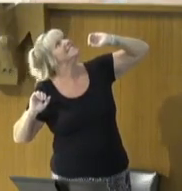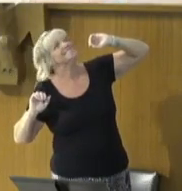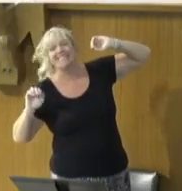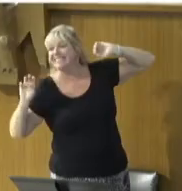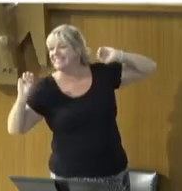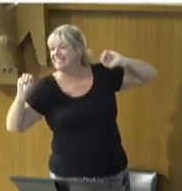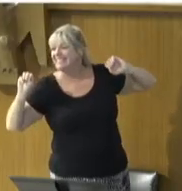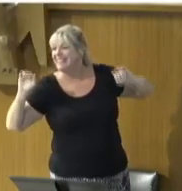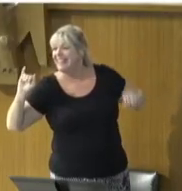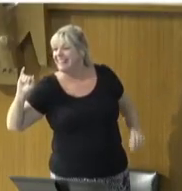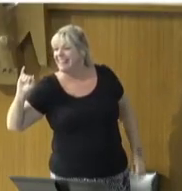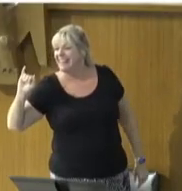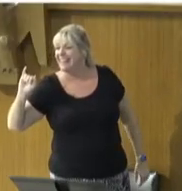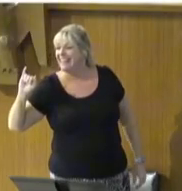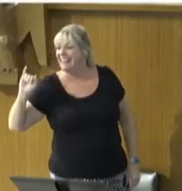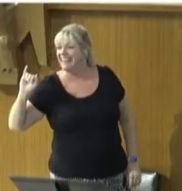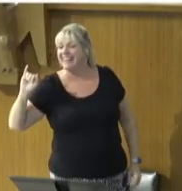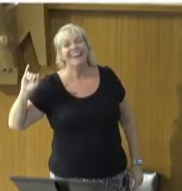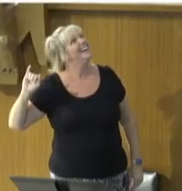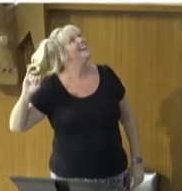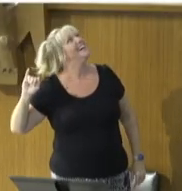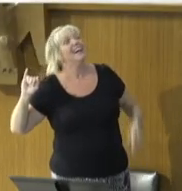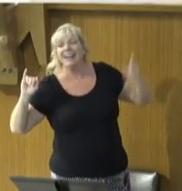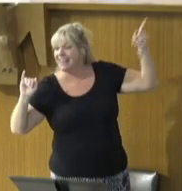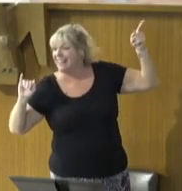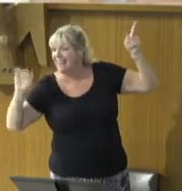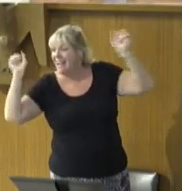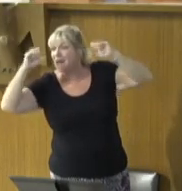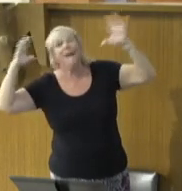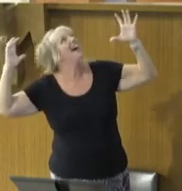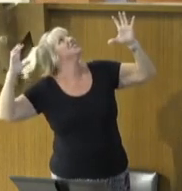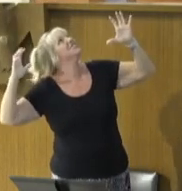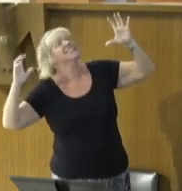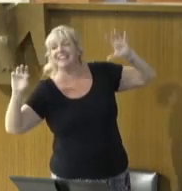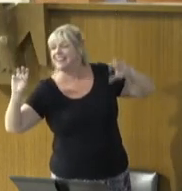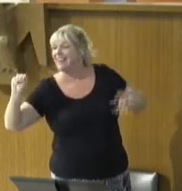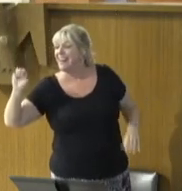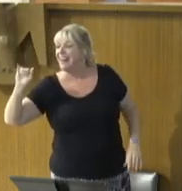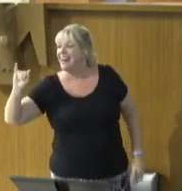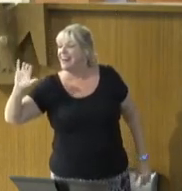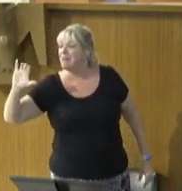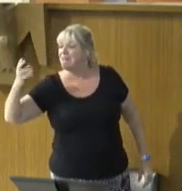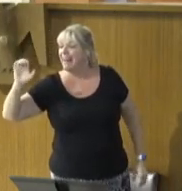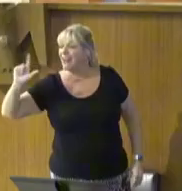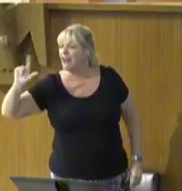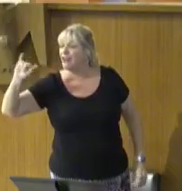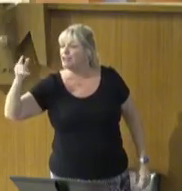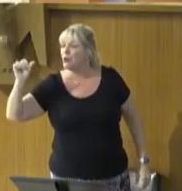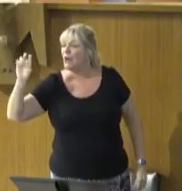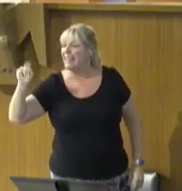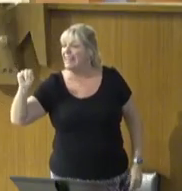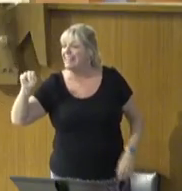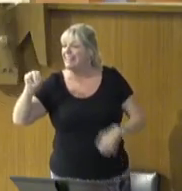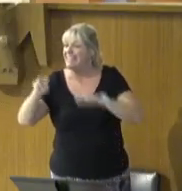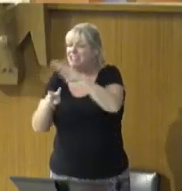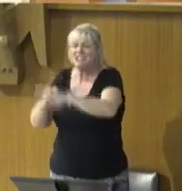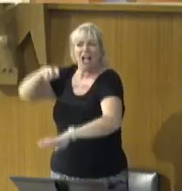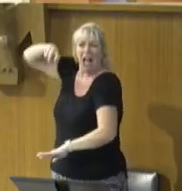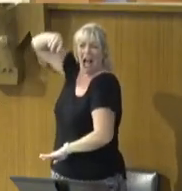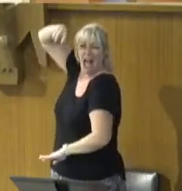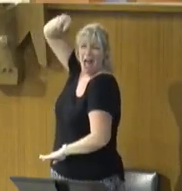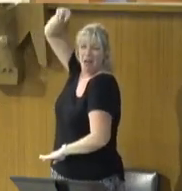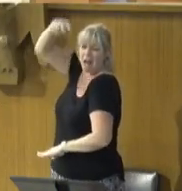Oh no! You can imagine Michael Jordan floating through the air with his tongue hanging out. I know you know that image.